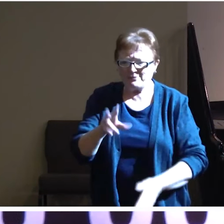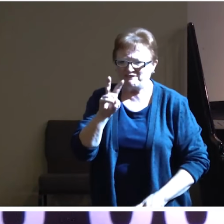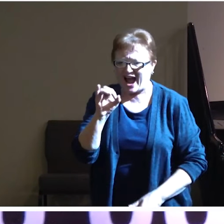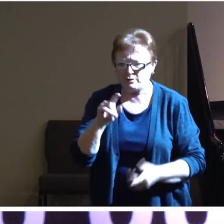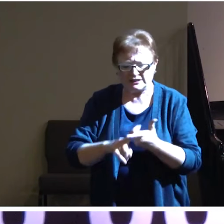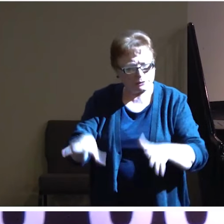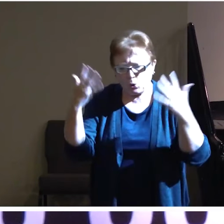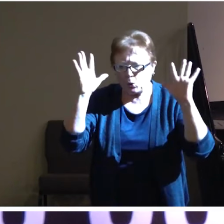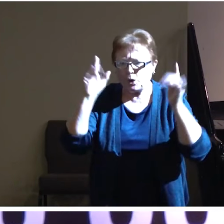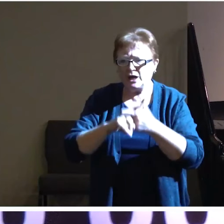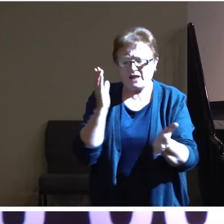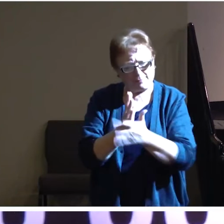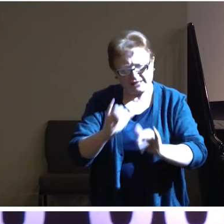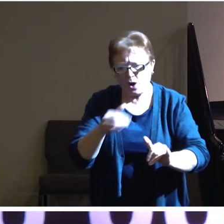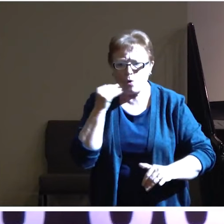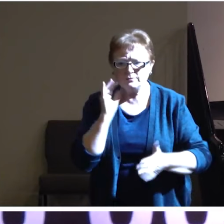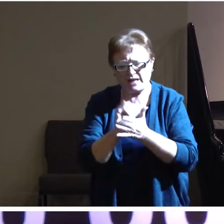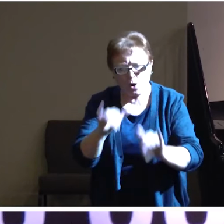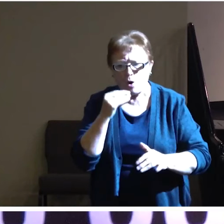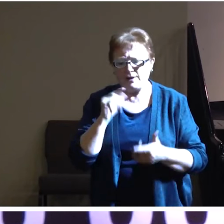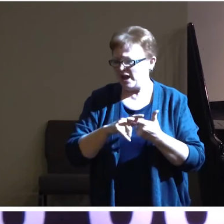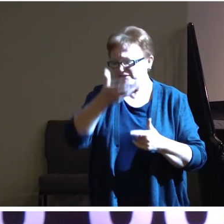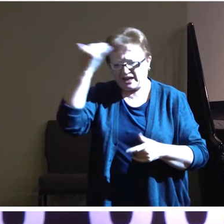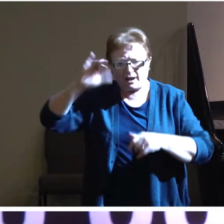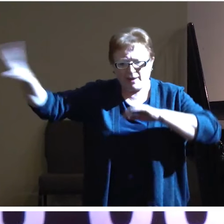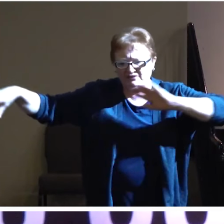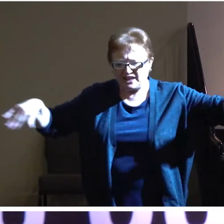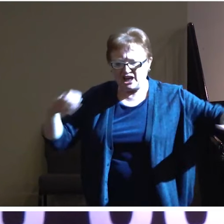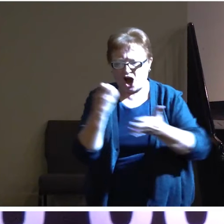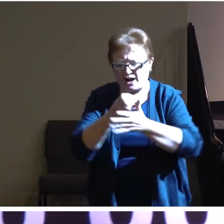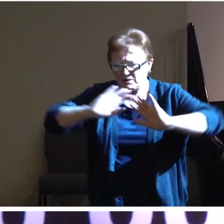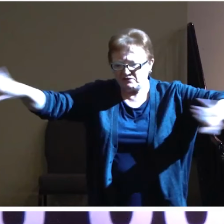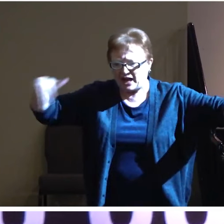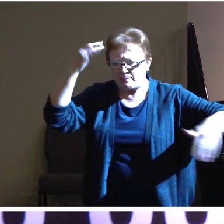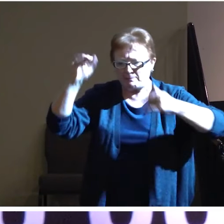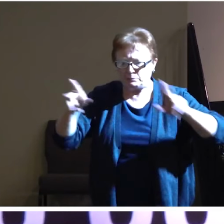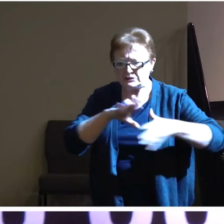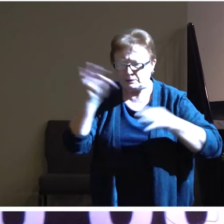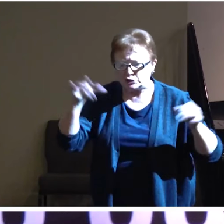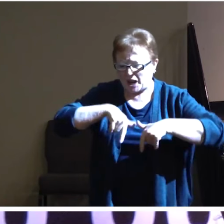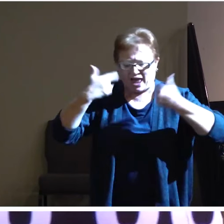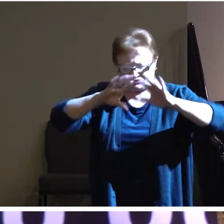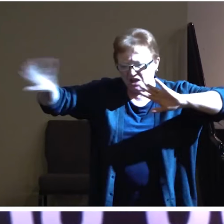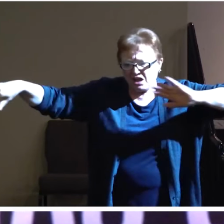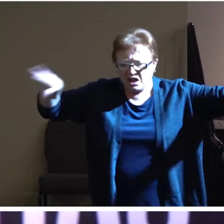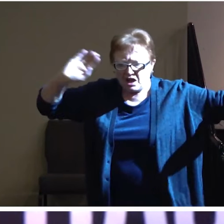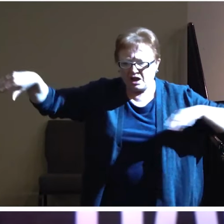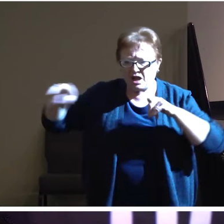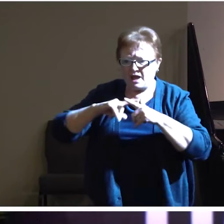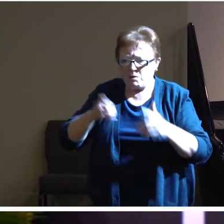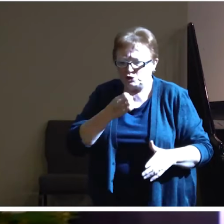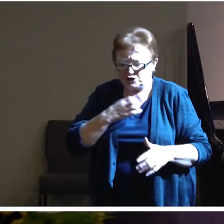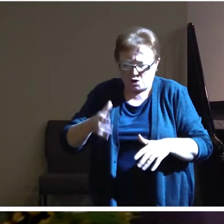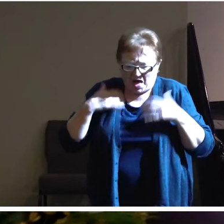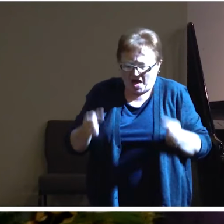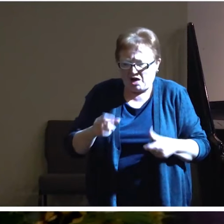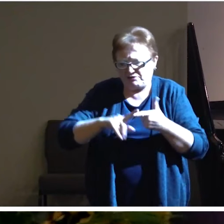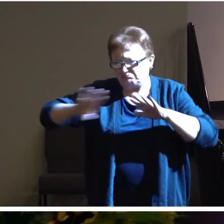home. got to stop the virus. That's all it's about. Forget the economy. Forget people's spiritual lives, mental health, emotional health.